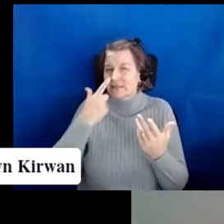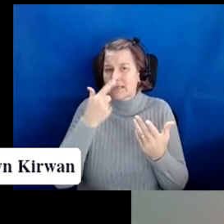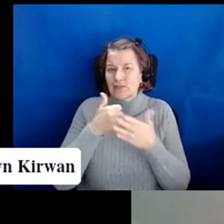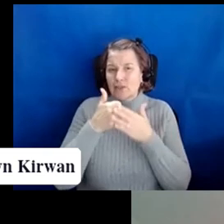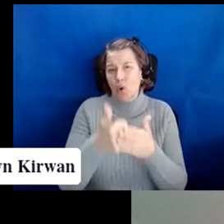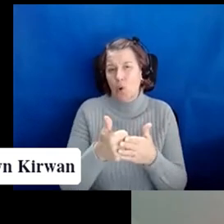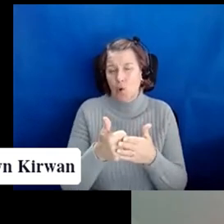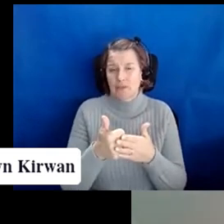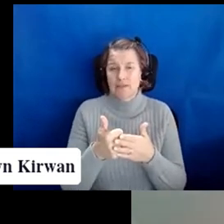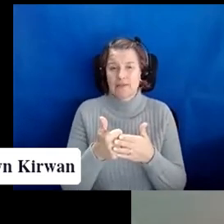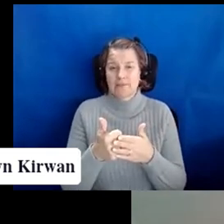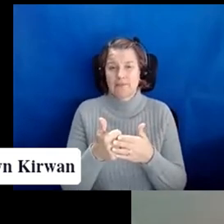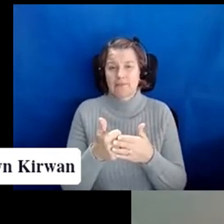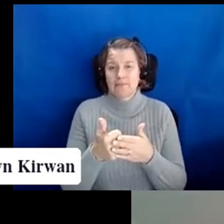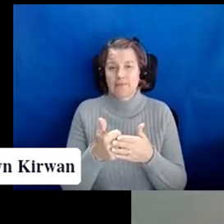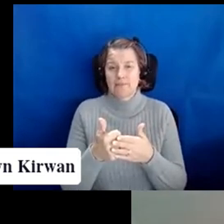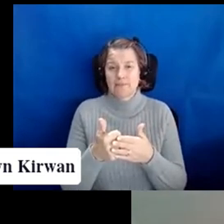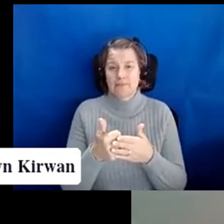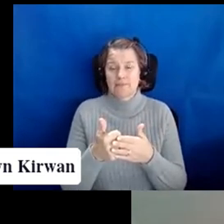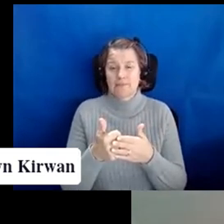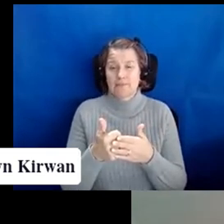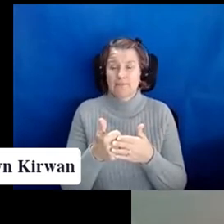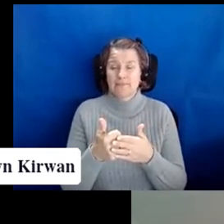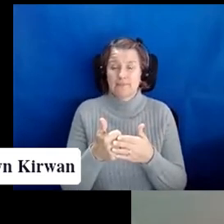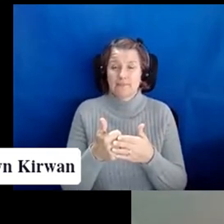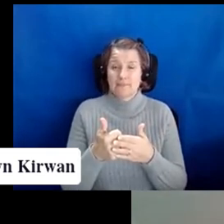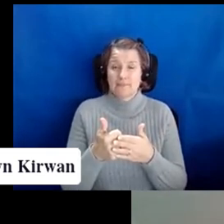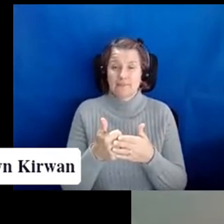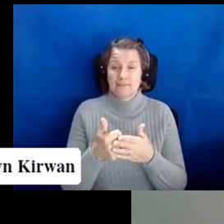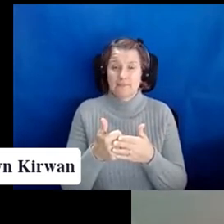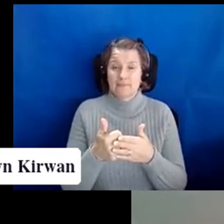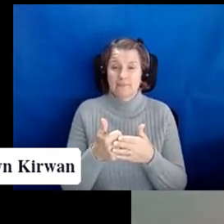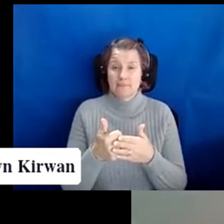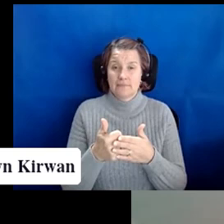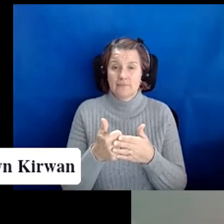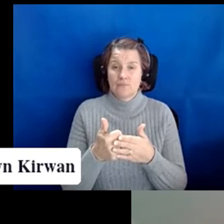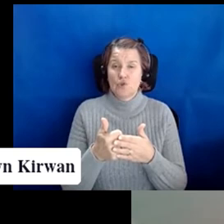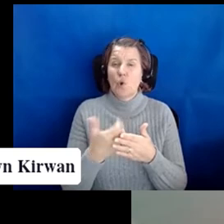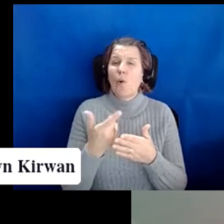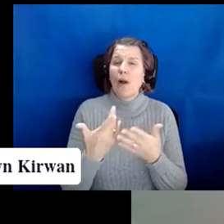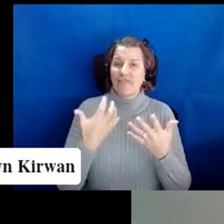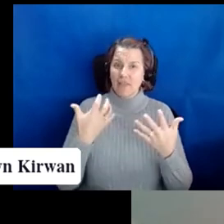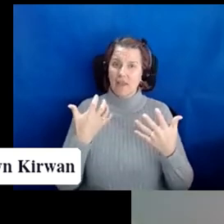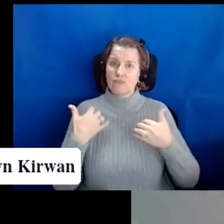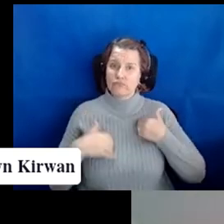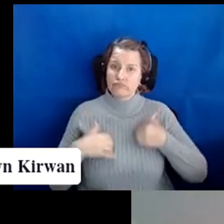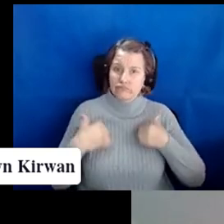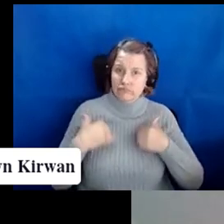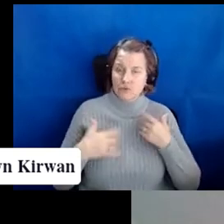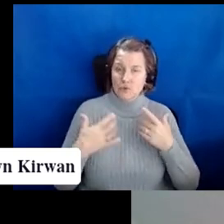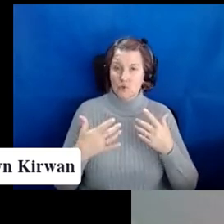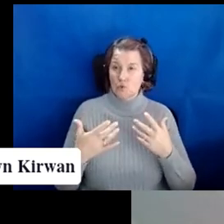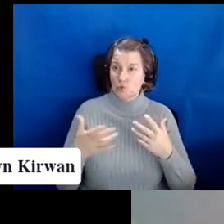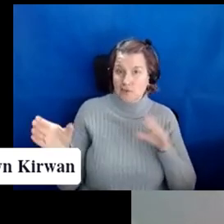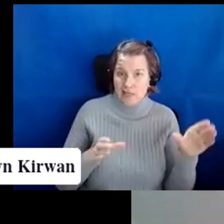from the chat. How businesses can be supported who have the aspiration to take people on,